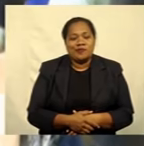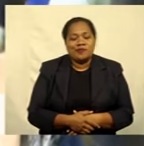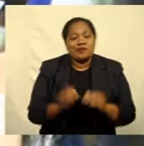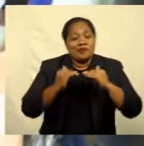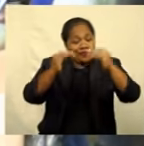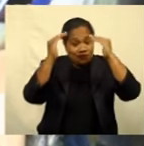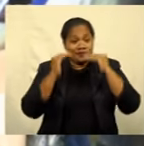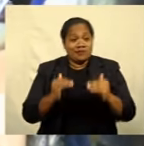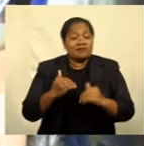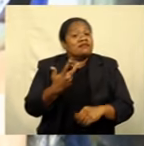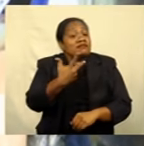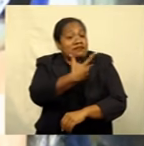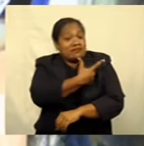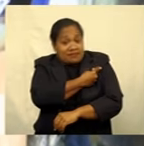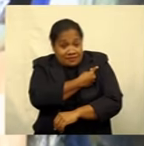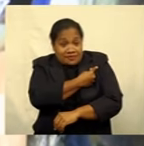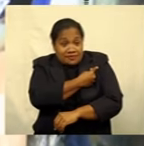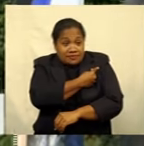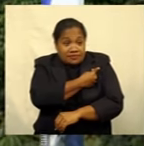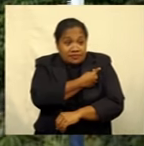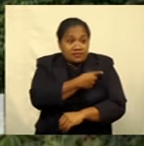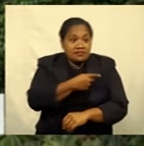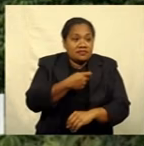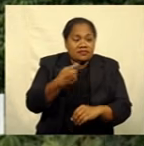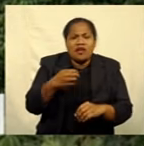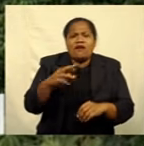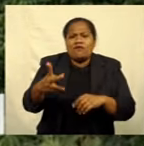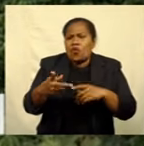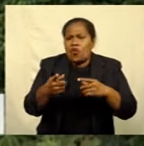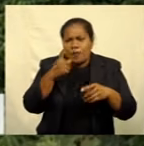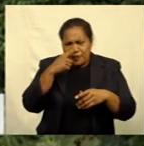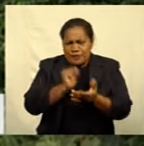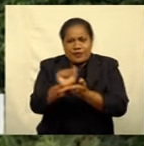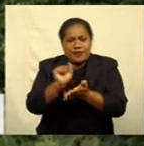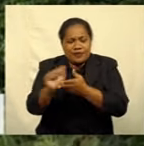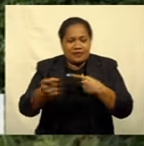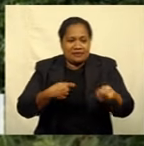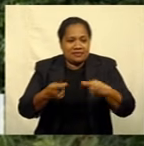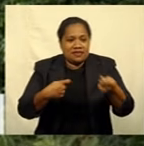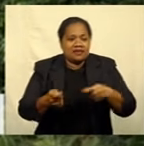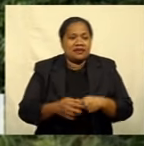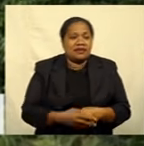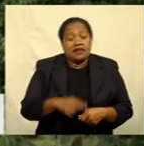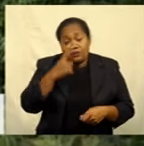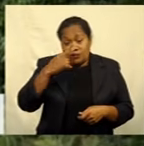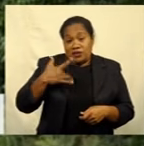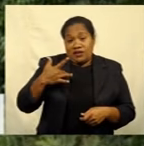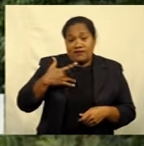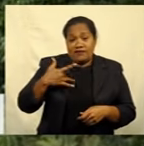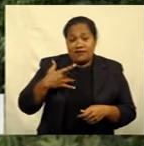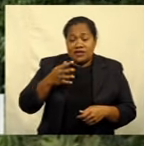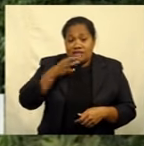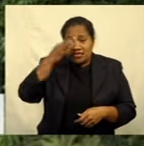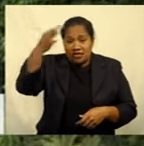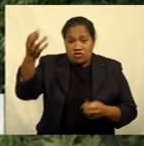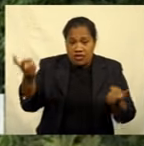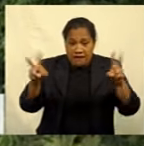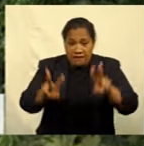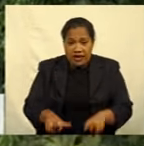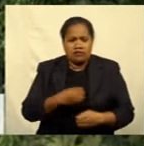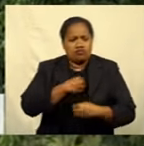Up ahead, vaccination deadline nears for municipal market vendors, and residents along Singatoka Valley in shock.